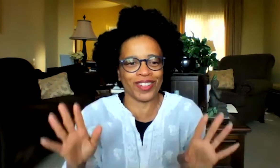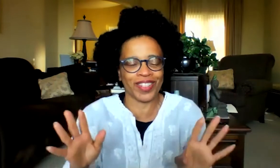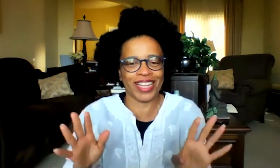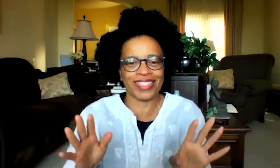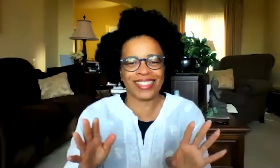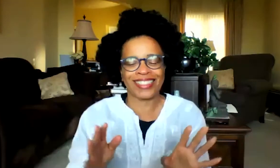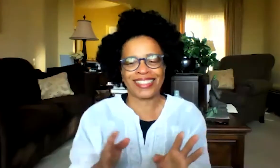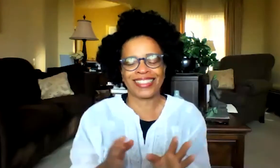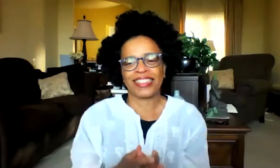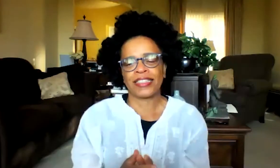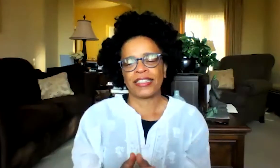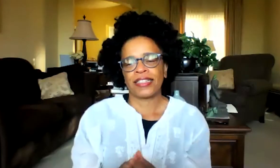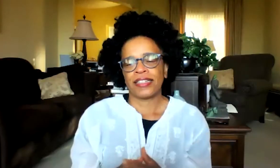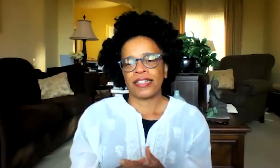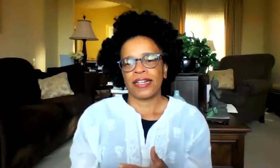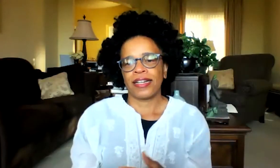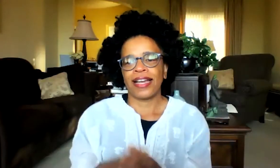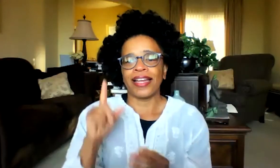box and all of that.